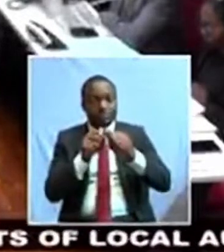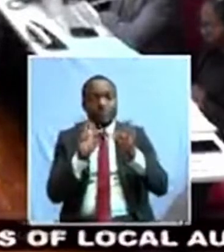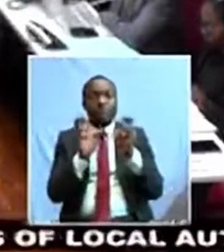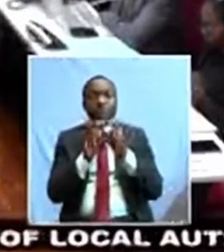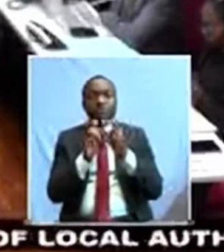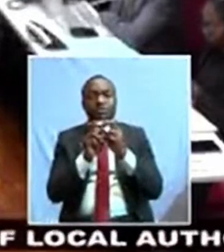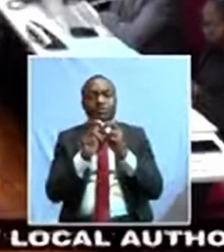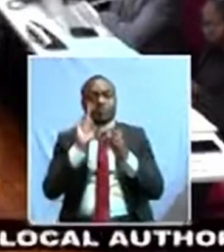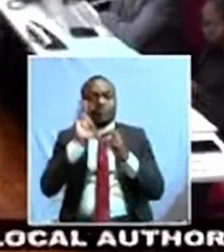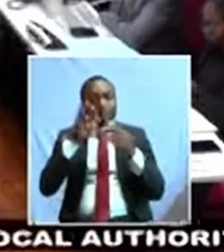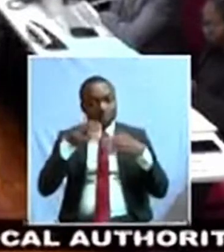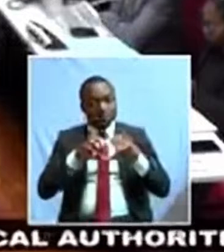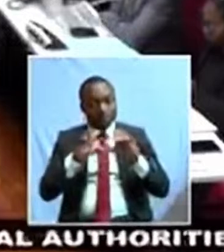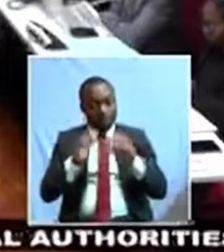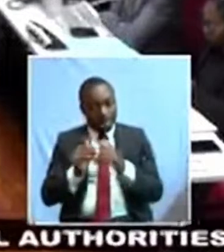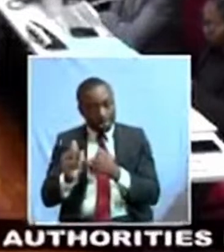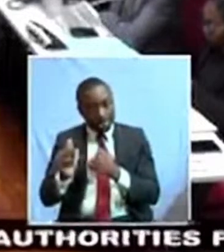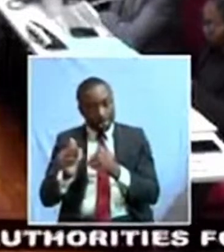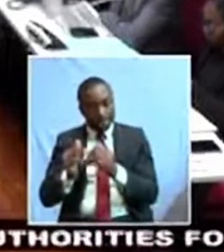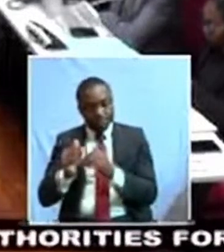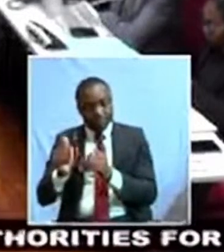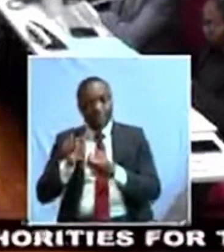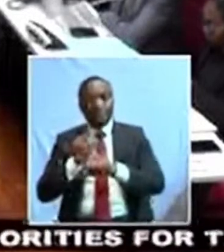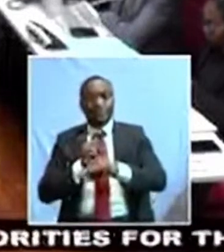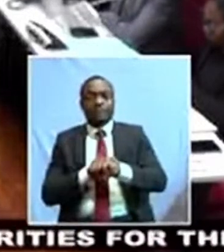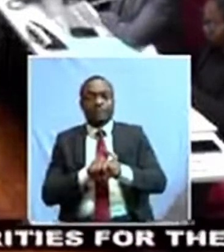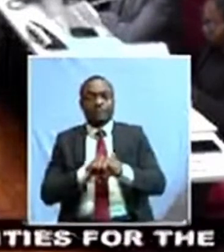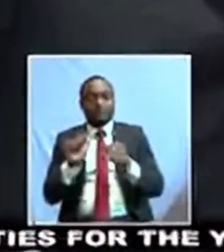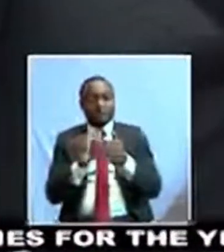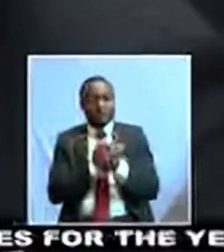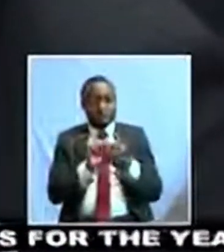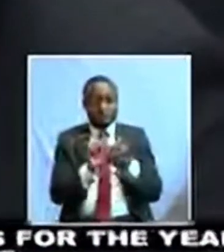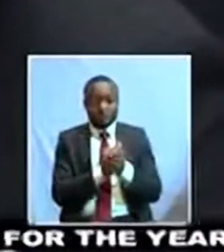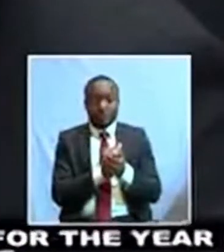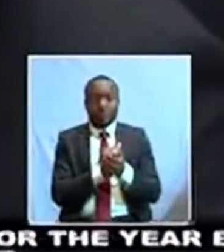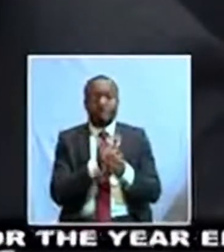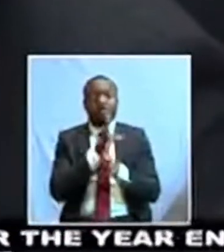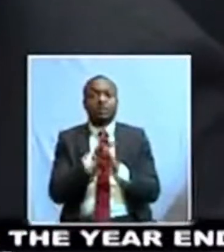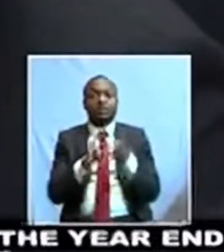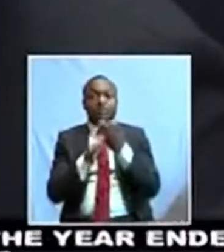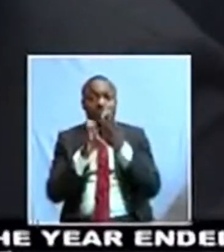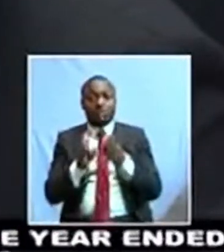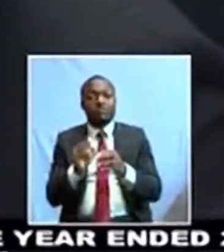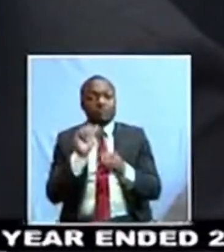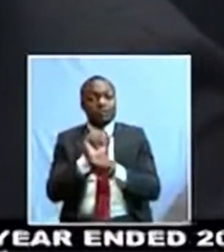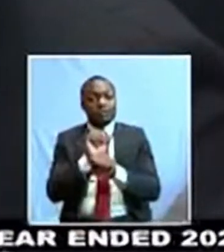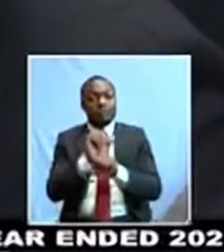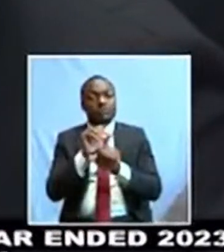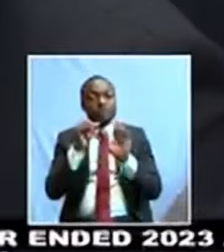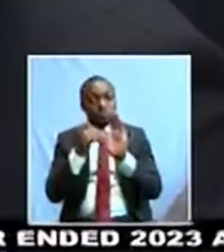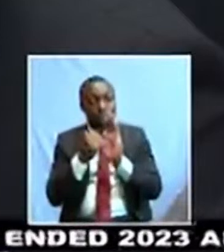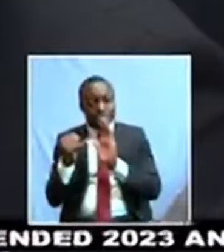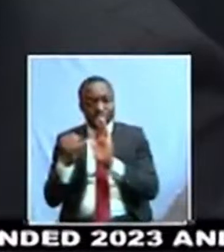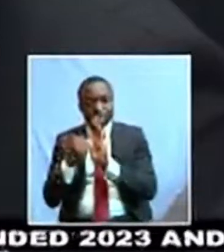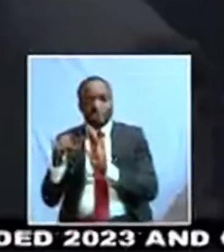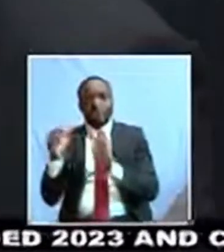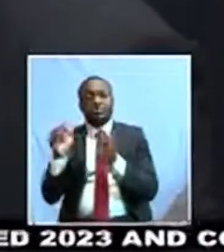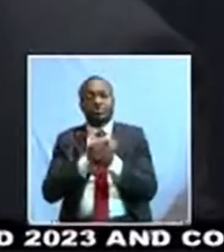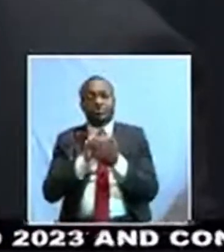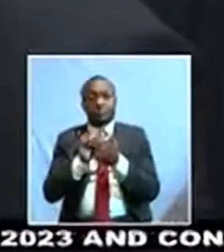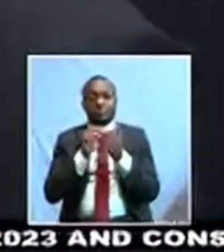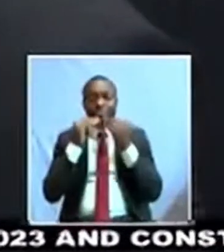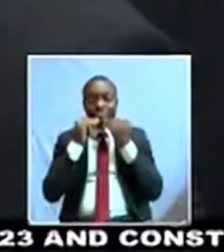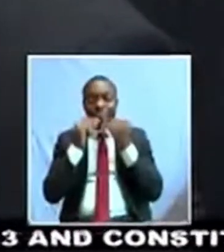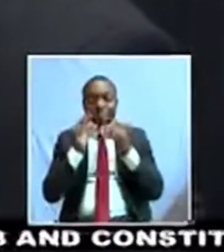keep on extending the period of the defect liability period until the contractor works on the identified defects. Thank you, Chair.